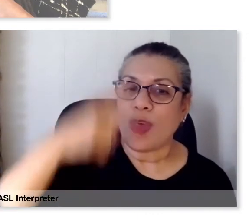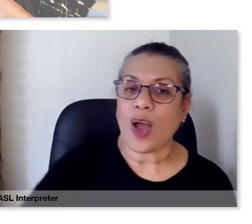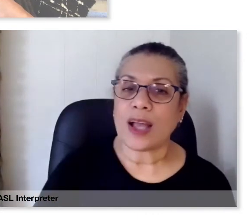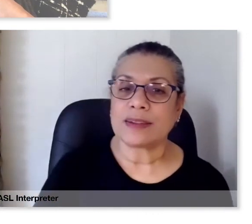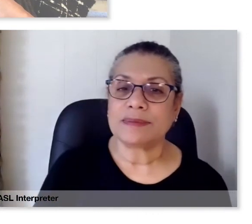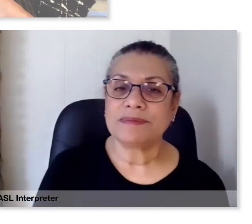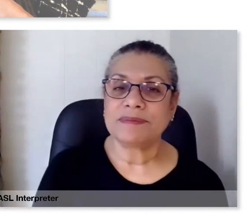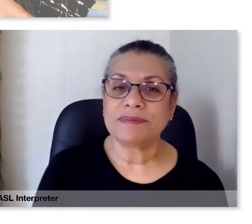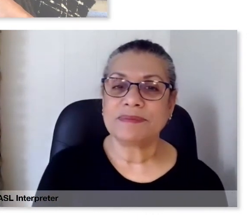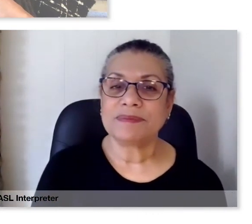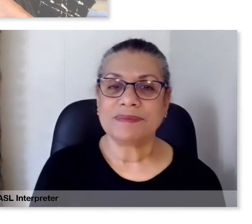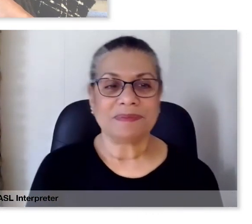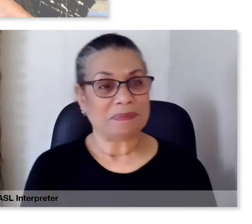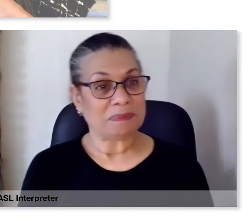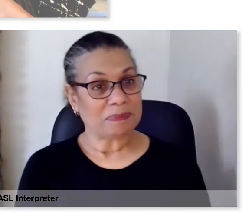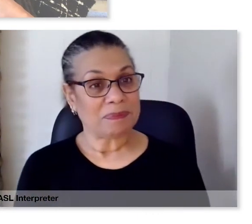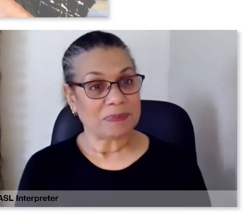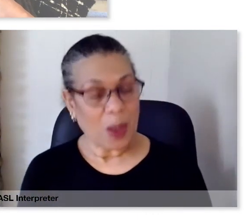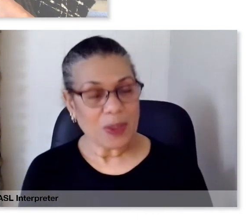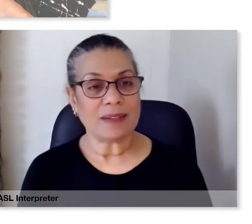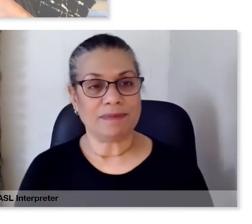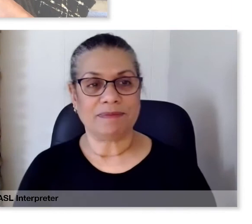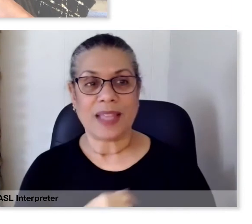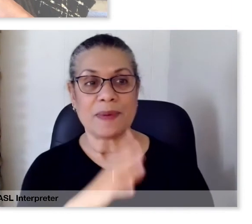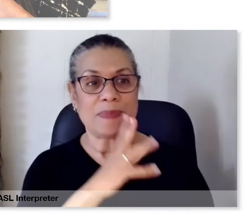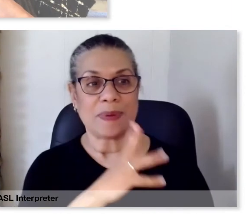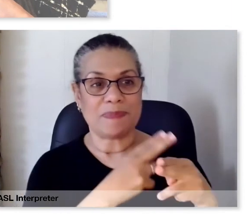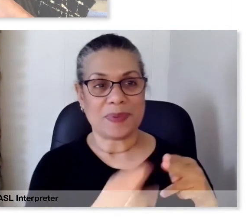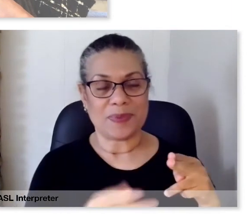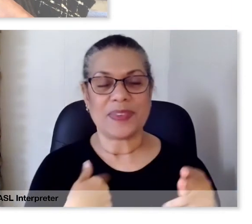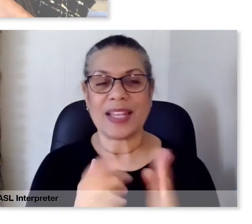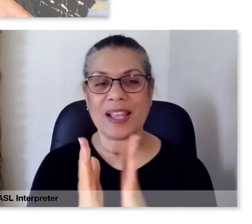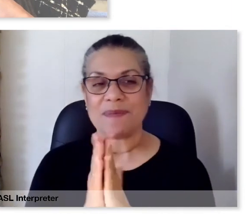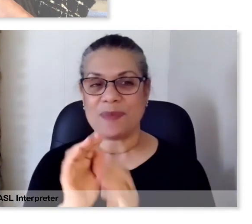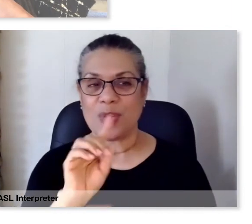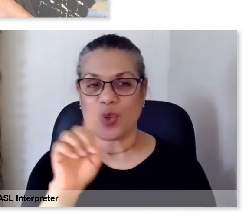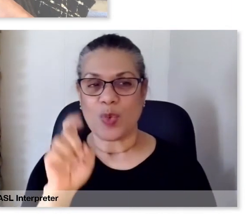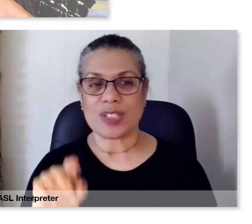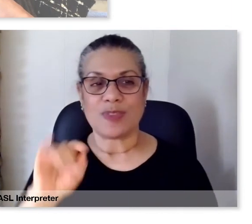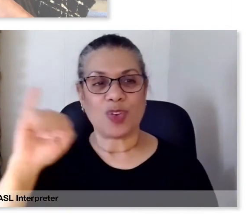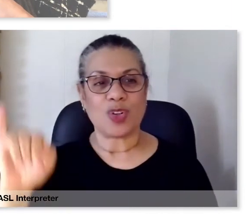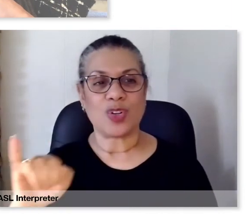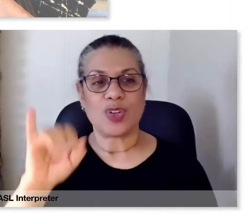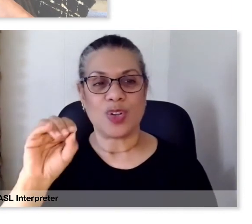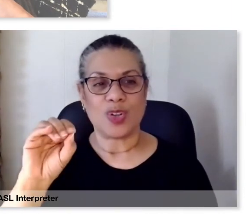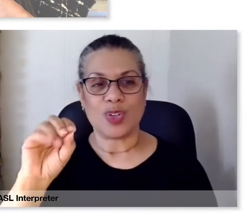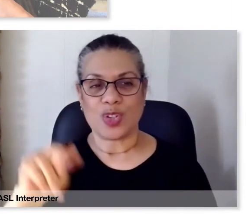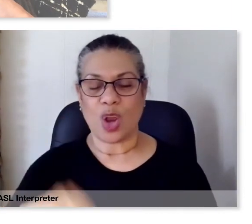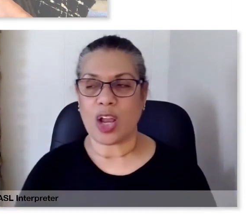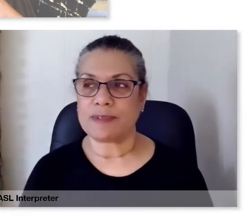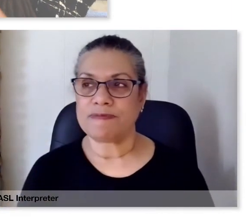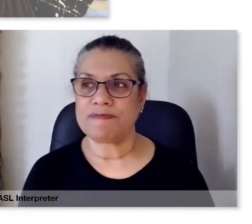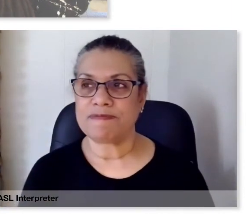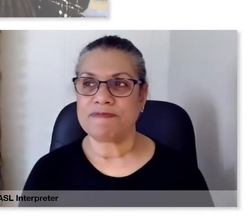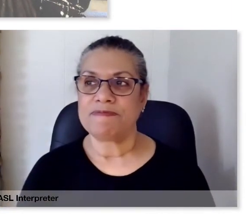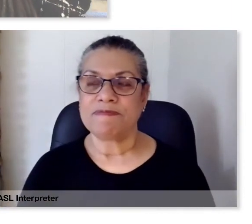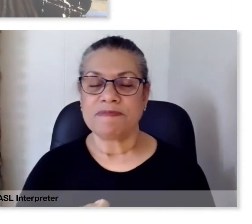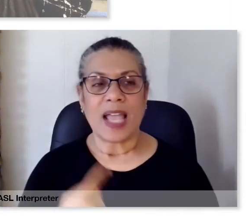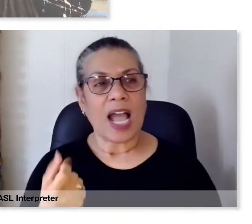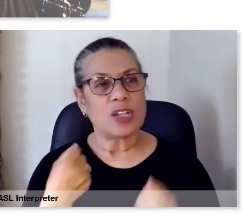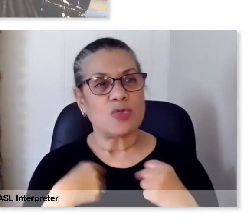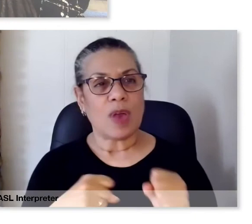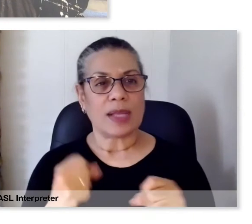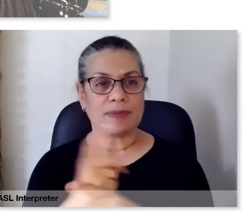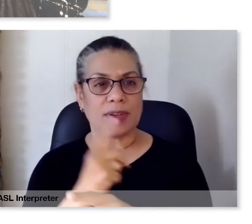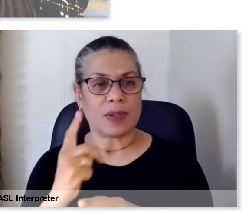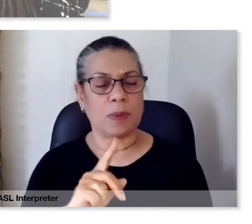Sure. Yeah. So I got to speak briefly, and then I have another question for John. So one is, I try to reconcile between domains